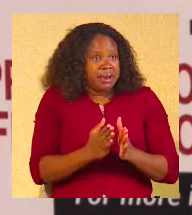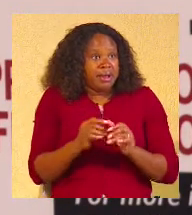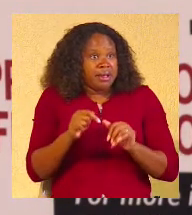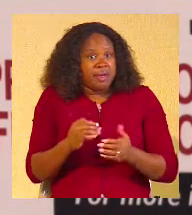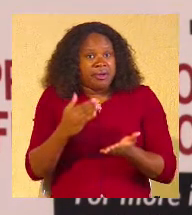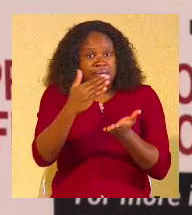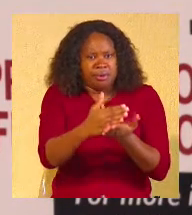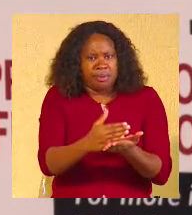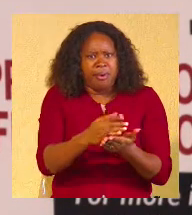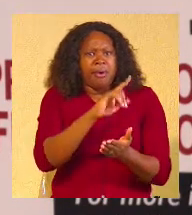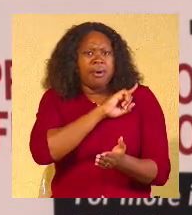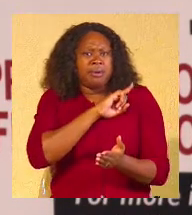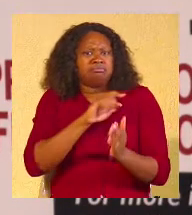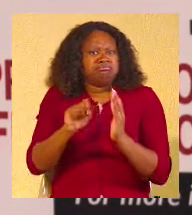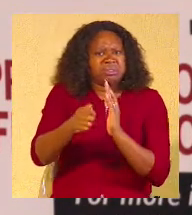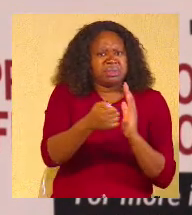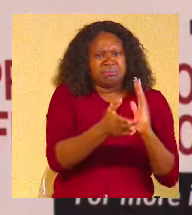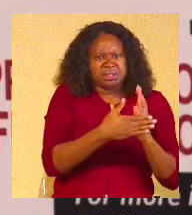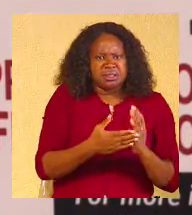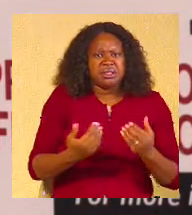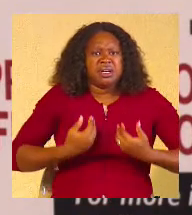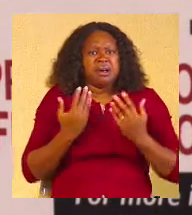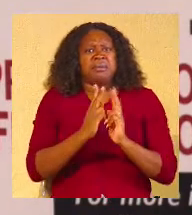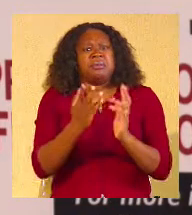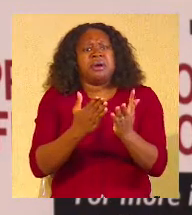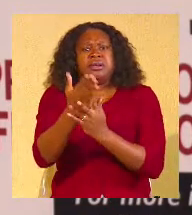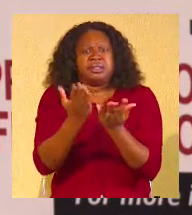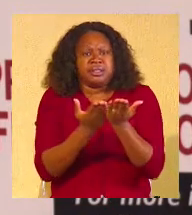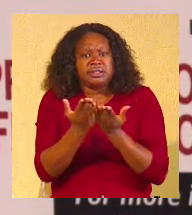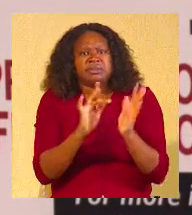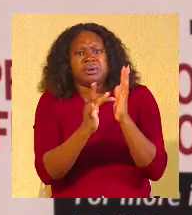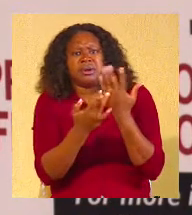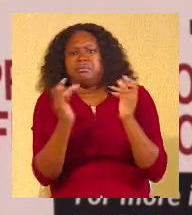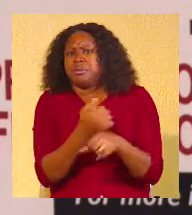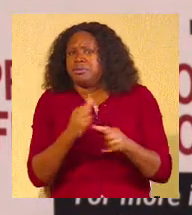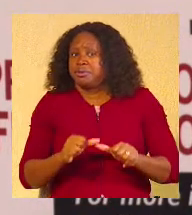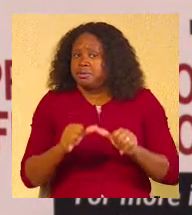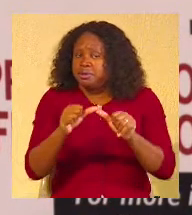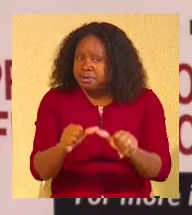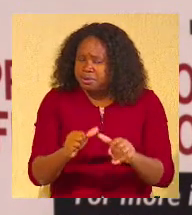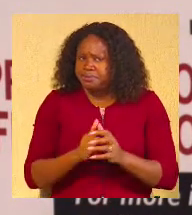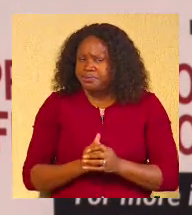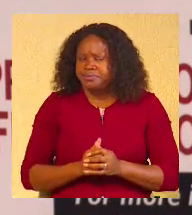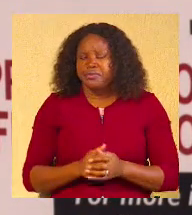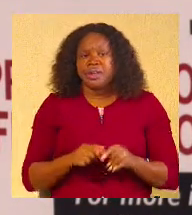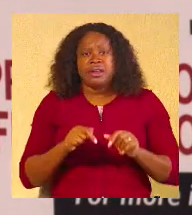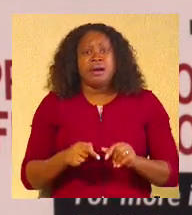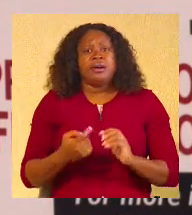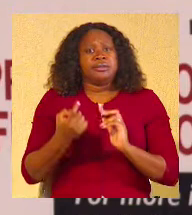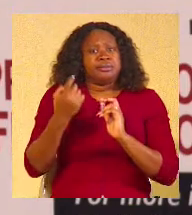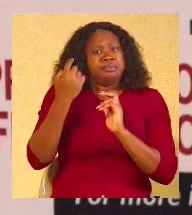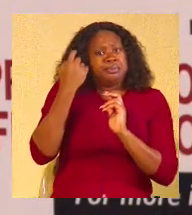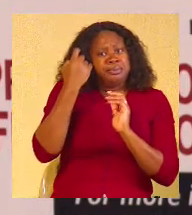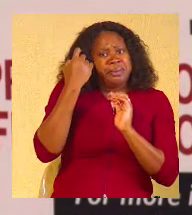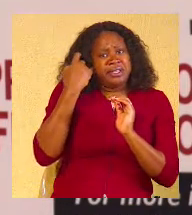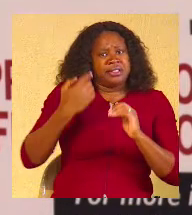stopped because we are on lockdown, young people cannot access these services or these programs can't go ahead. How is the ministry